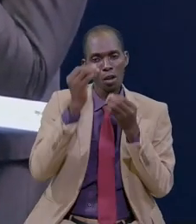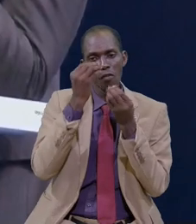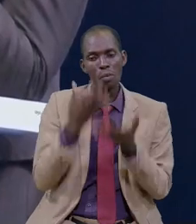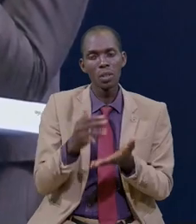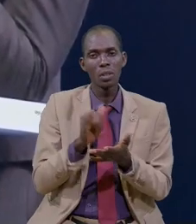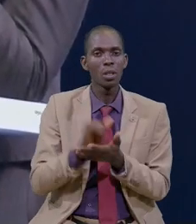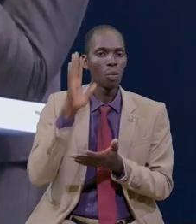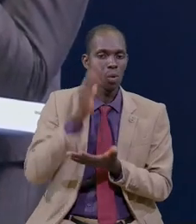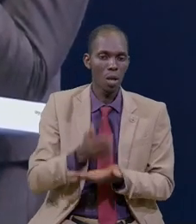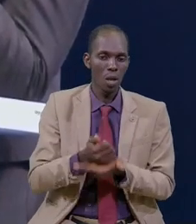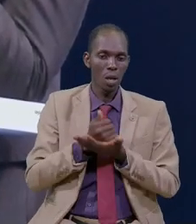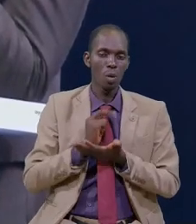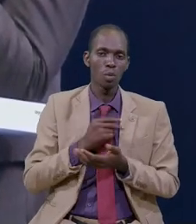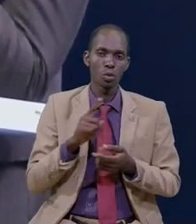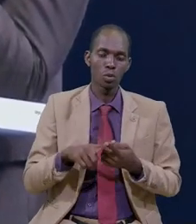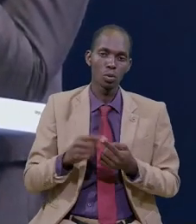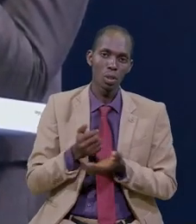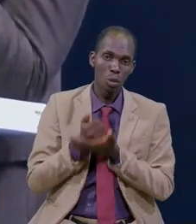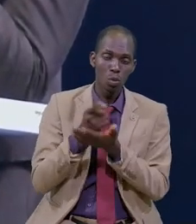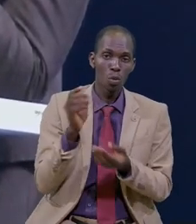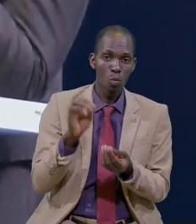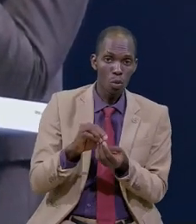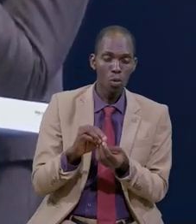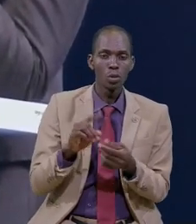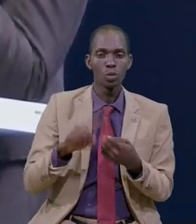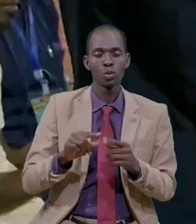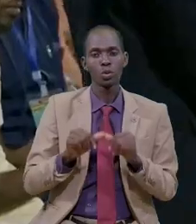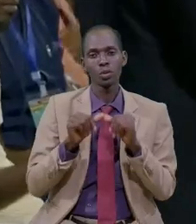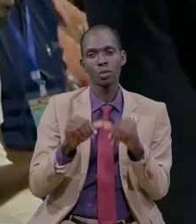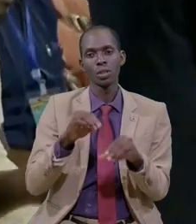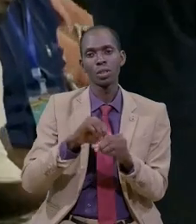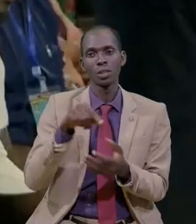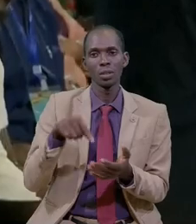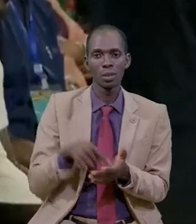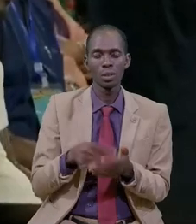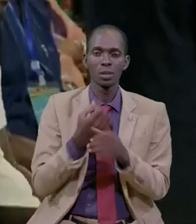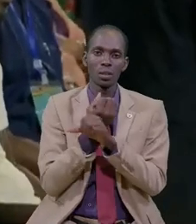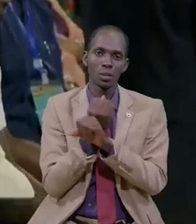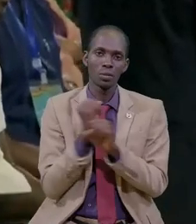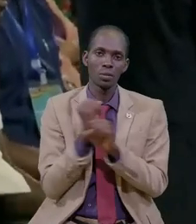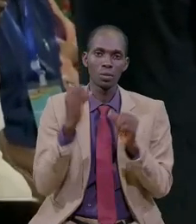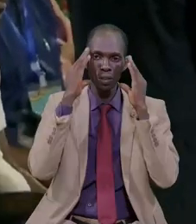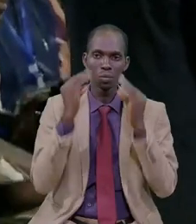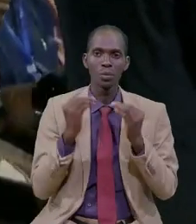assist you to continue in this salvation. Et toutes vos informations, donnez-les